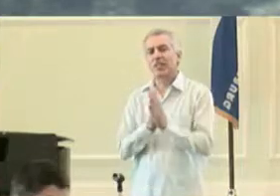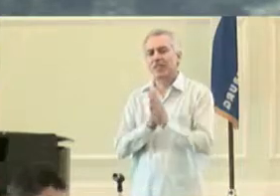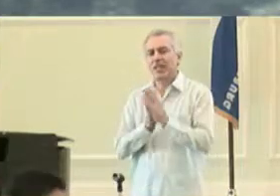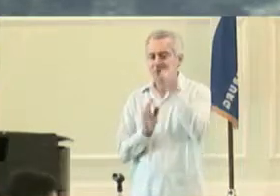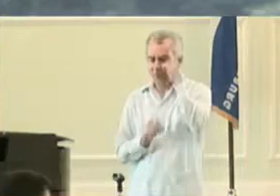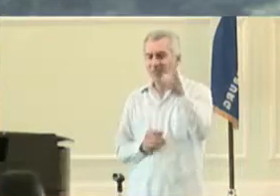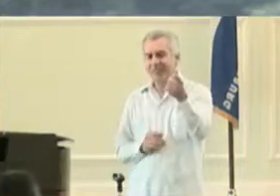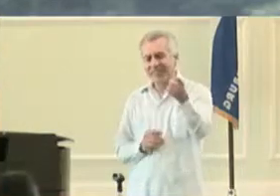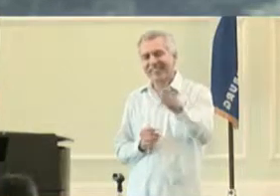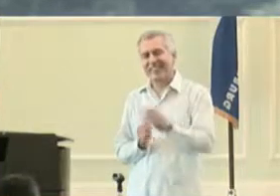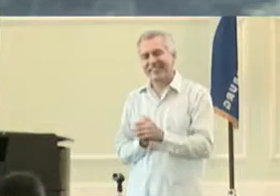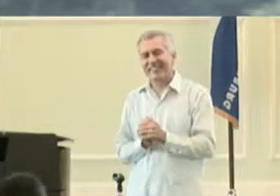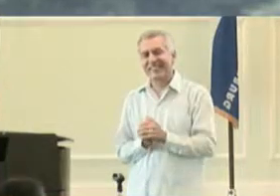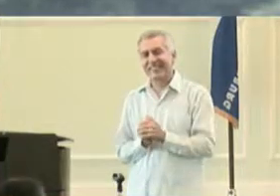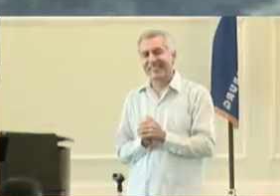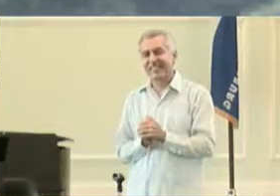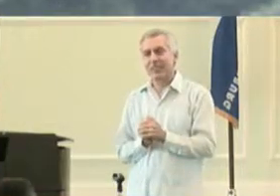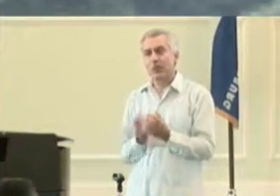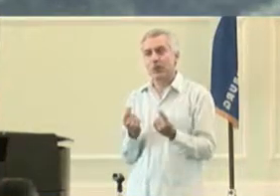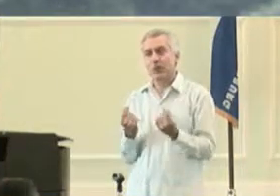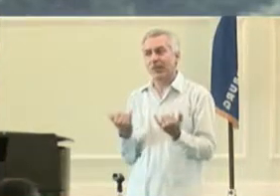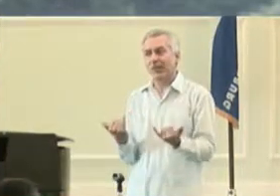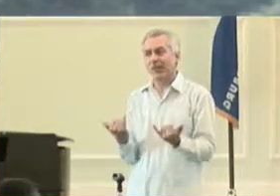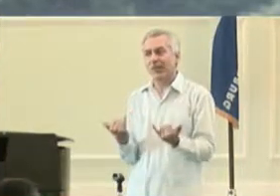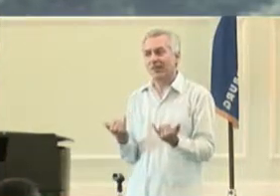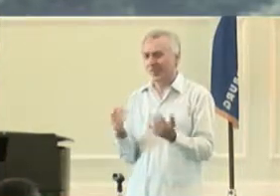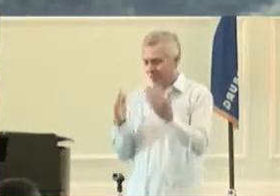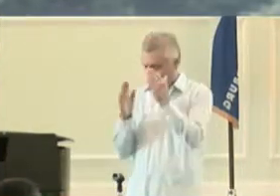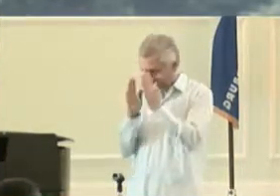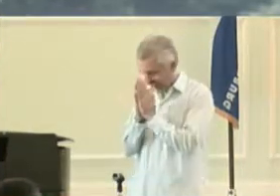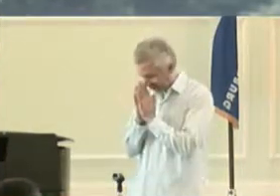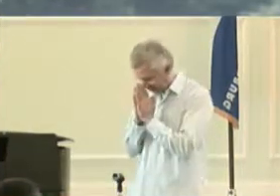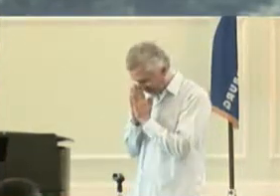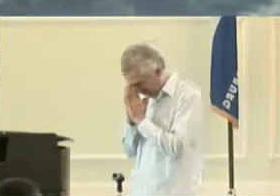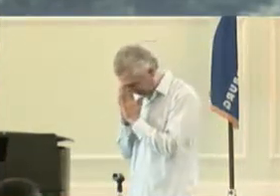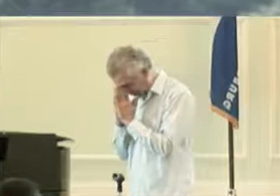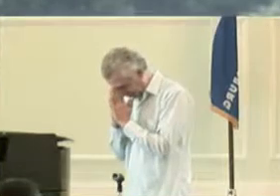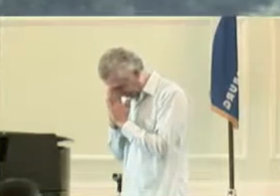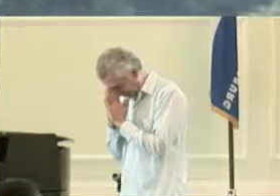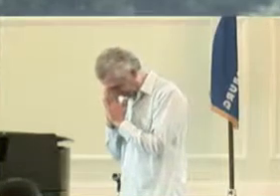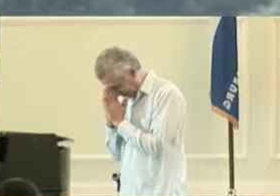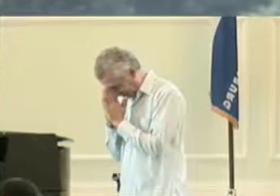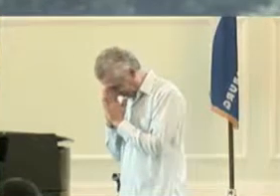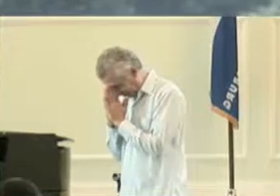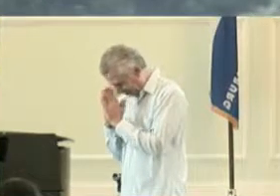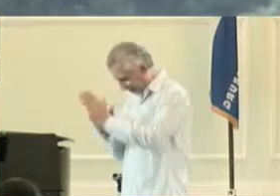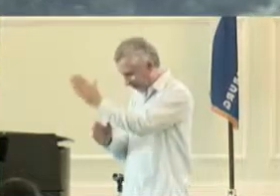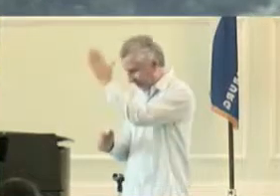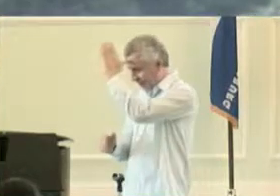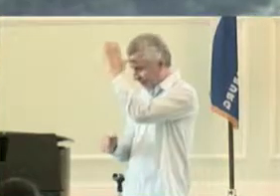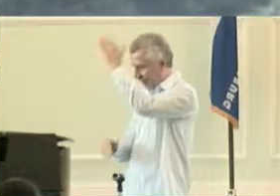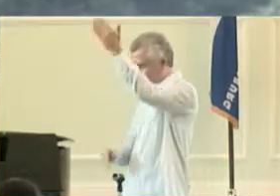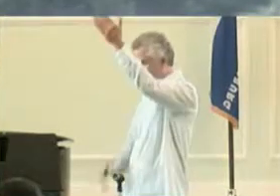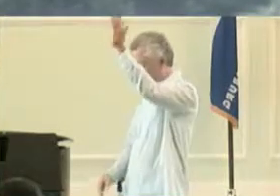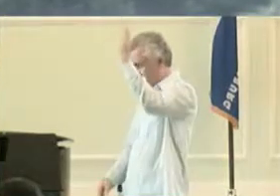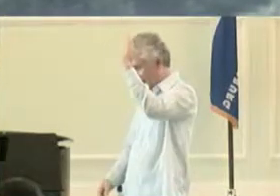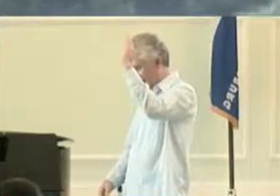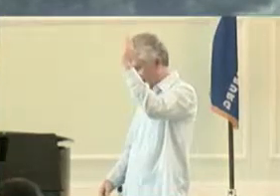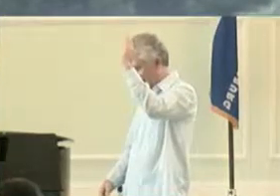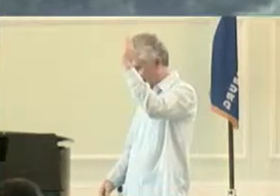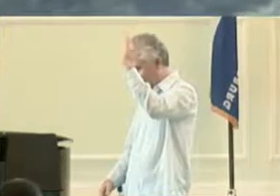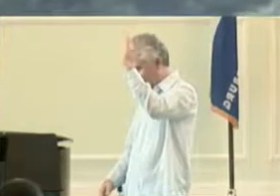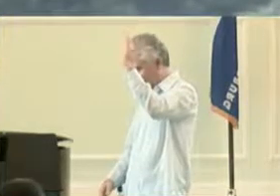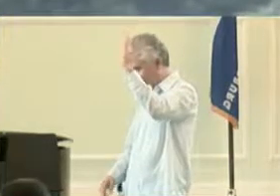way for her. Can we do that right now? Let's bow our heads. Our Father and our God,